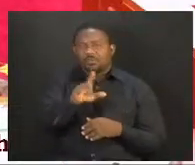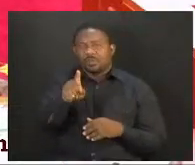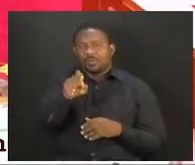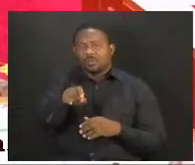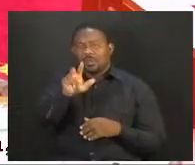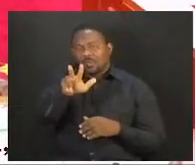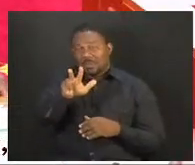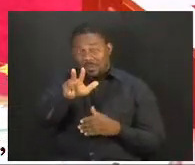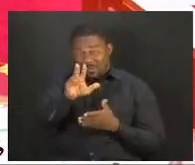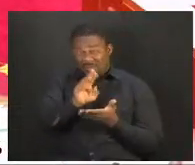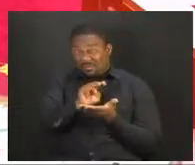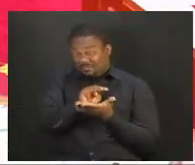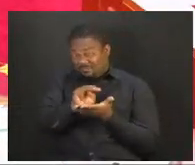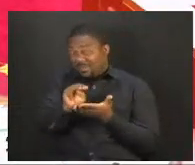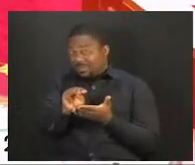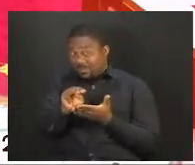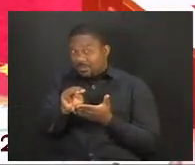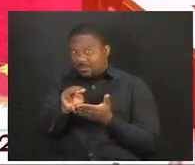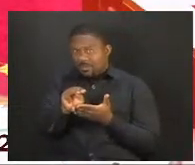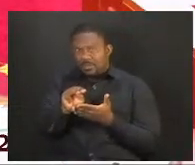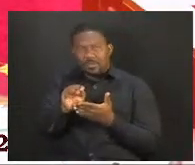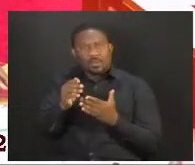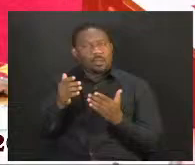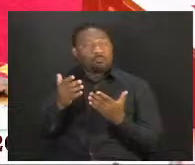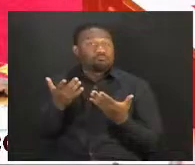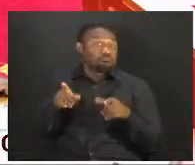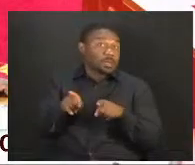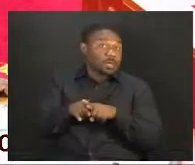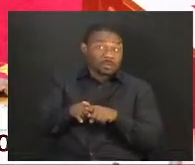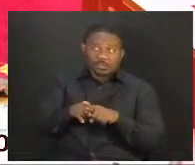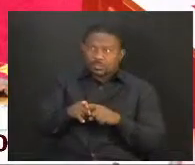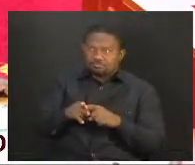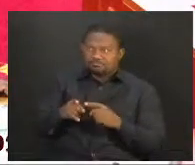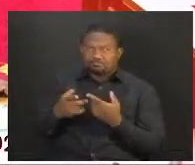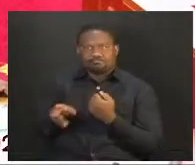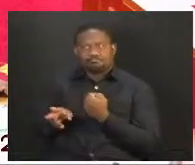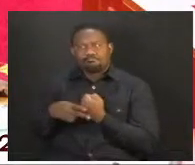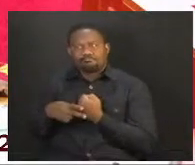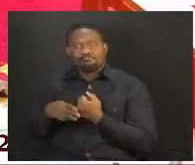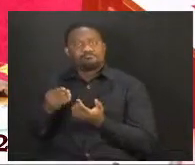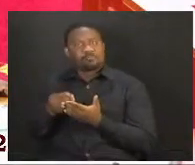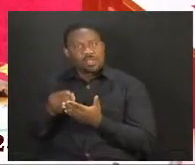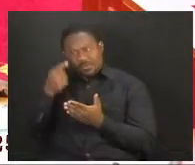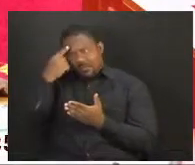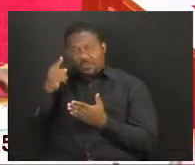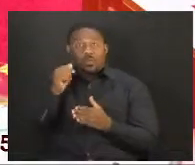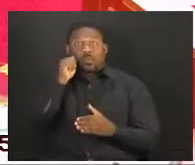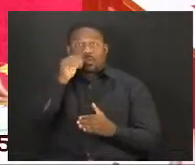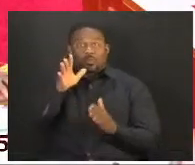51.3 million Ghana cedis as seed fund for the establishment of the Women's Development Bank.